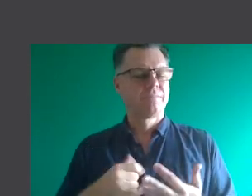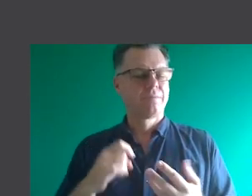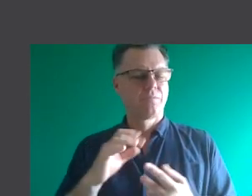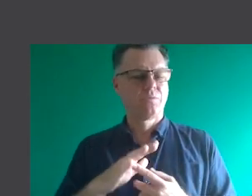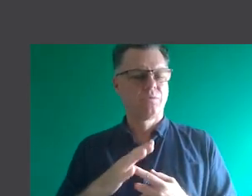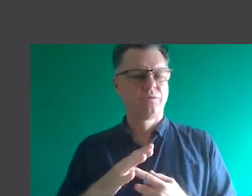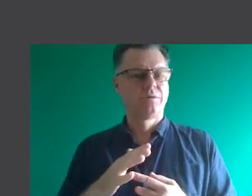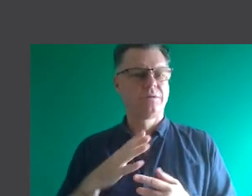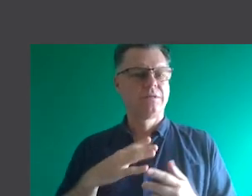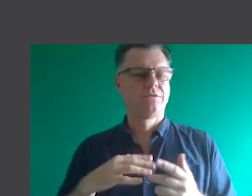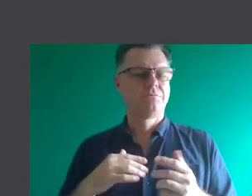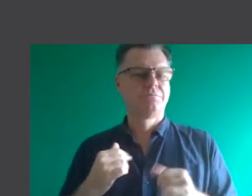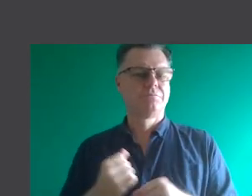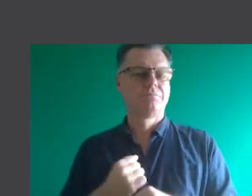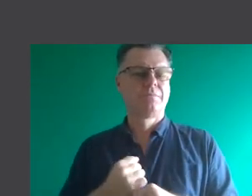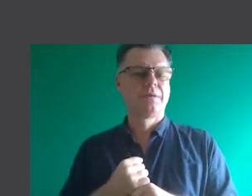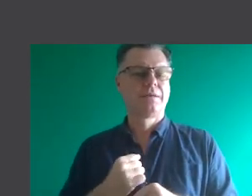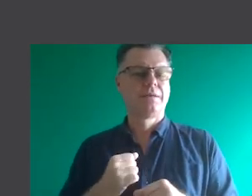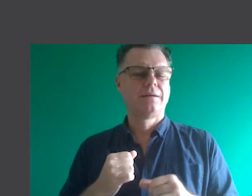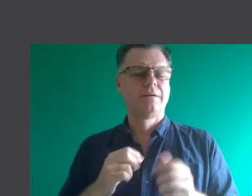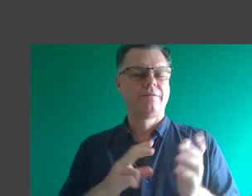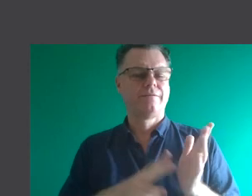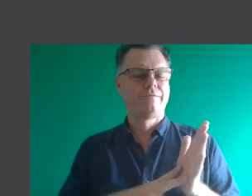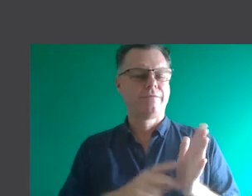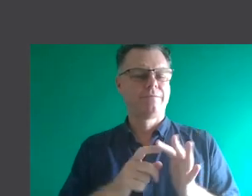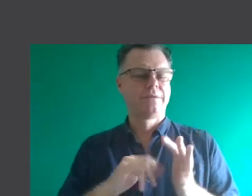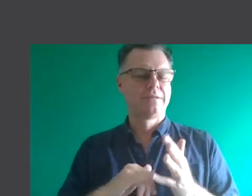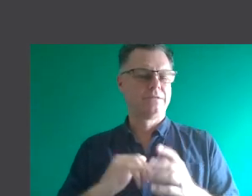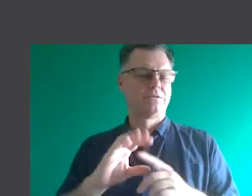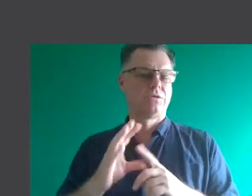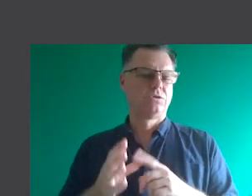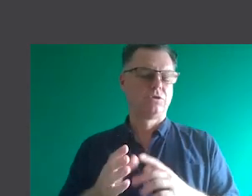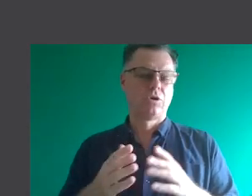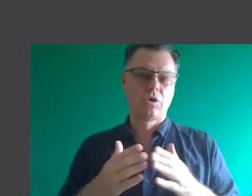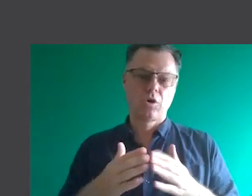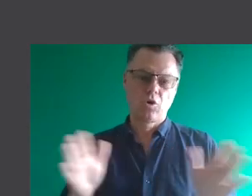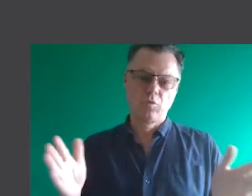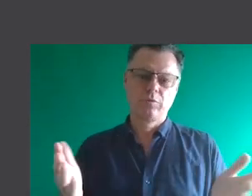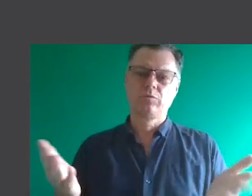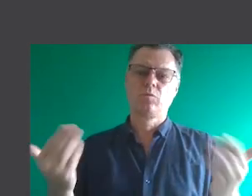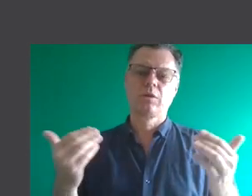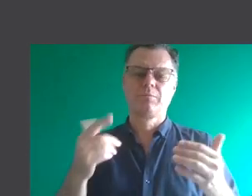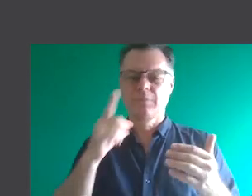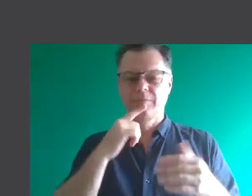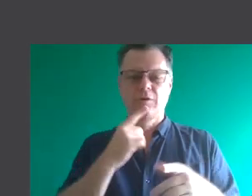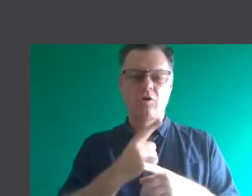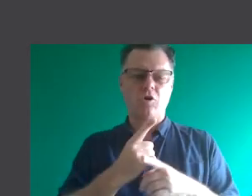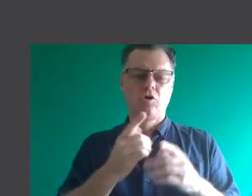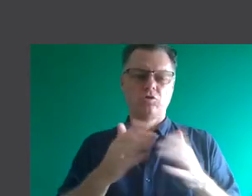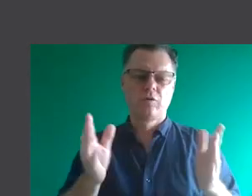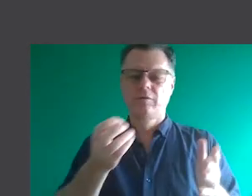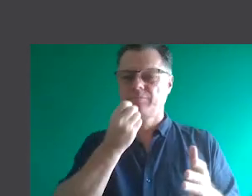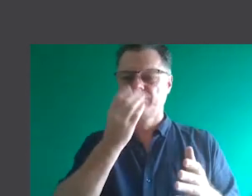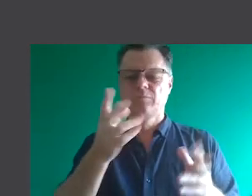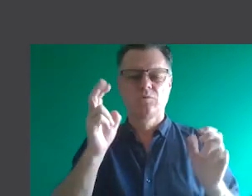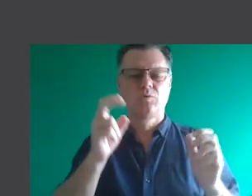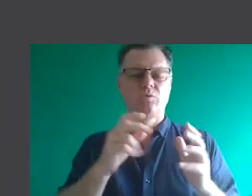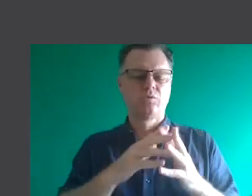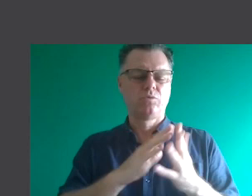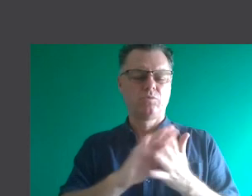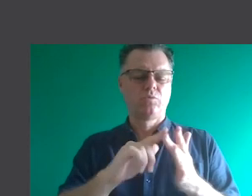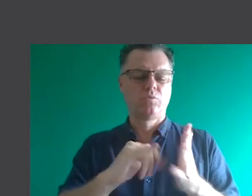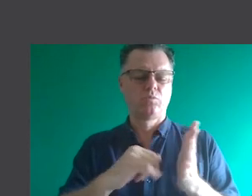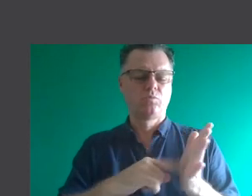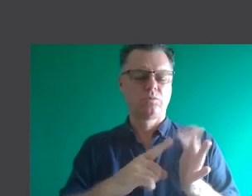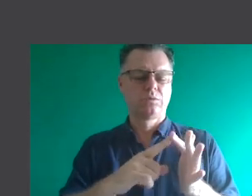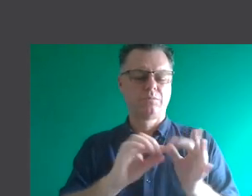all. So I'd underline that fact that it's really developing a public sector culture that is welcoming of those